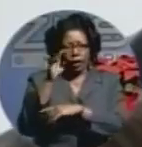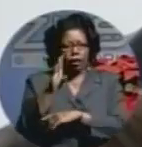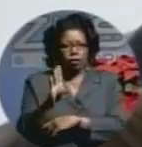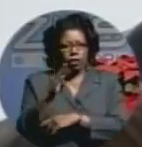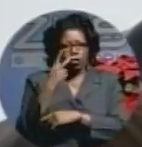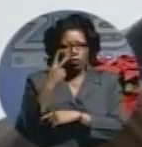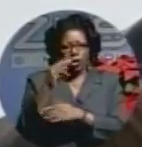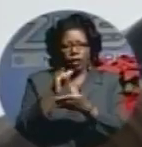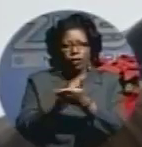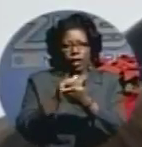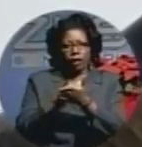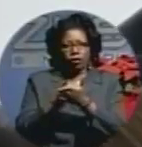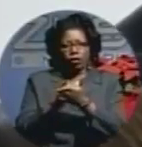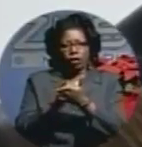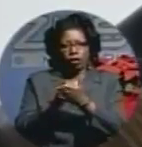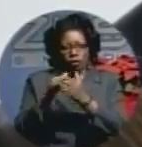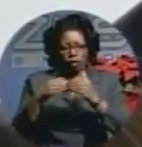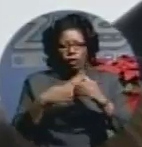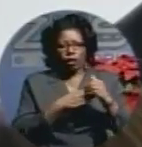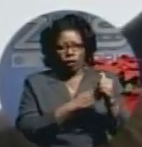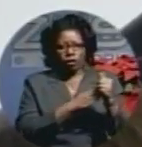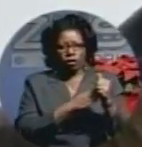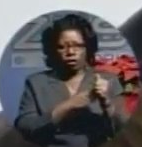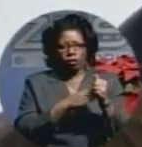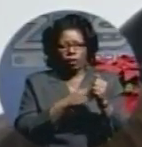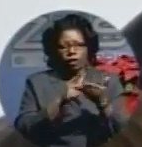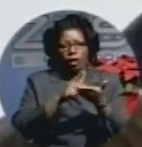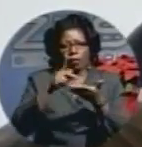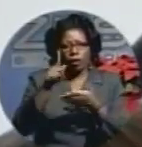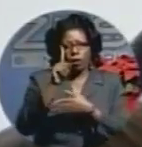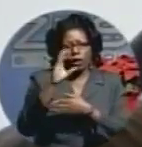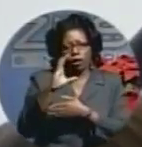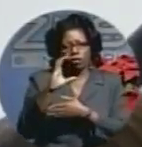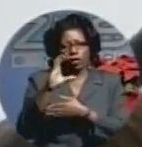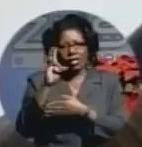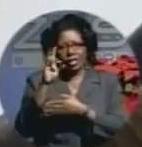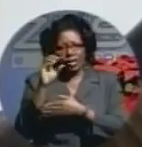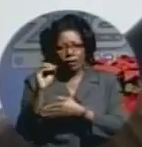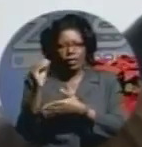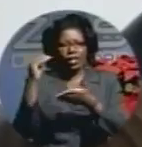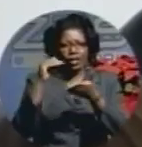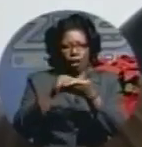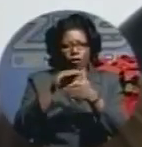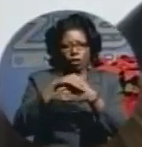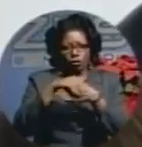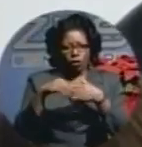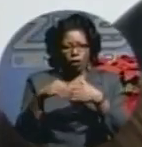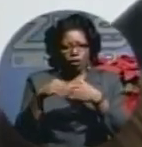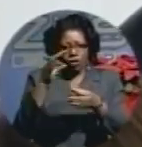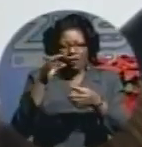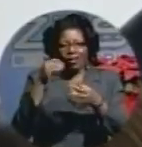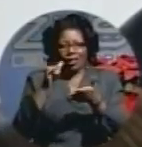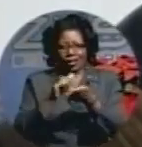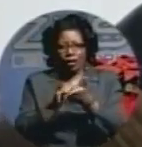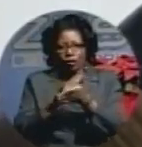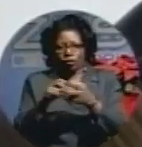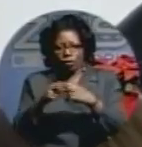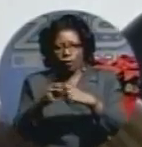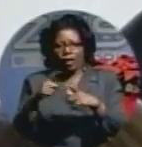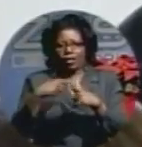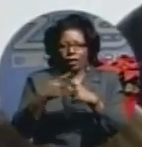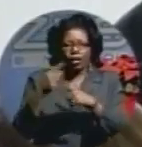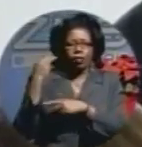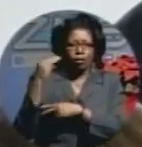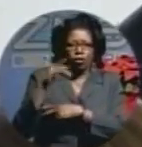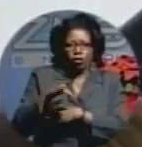would have seen that the director was making a basic pay of $170,000. If that was the case, the minister